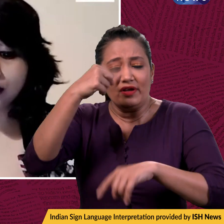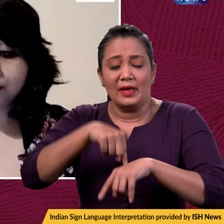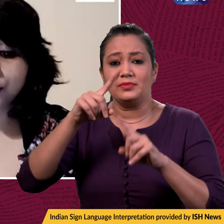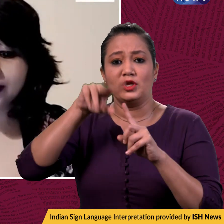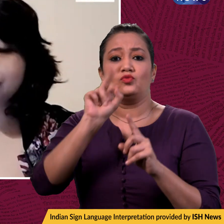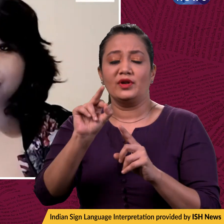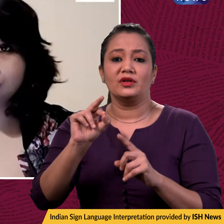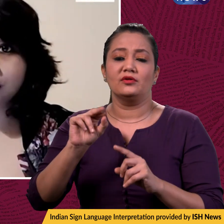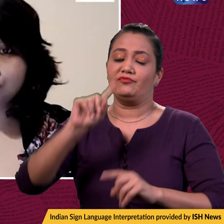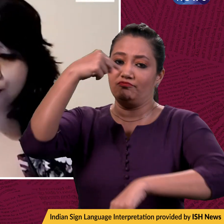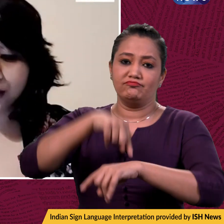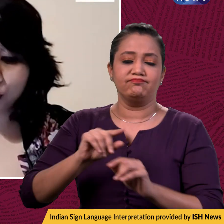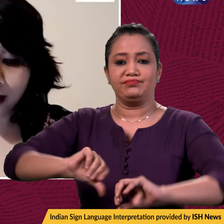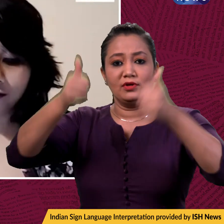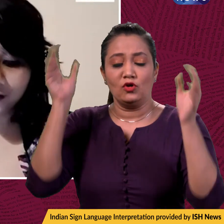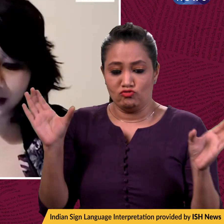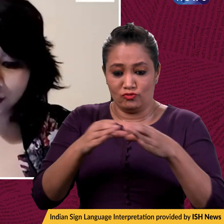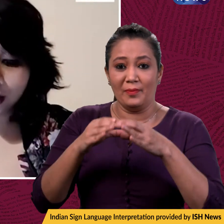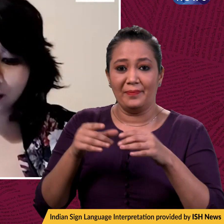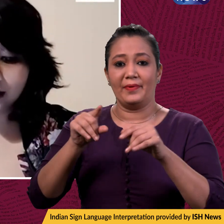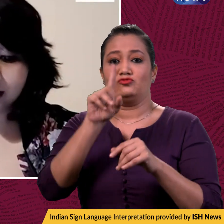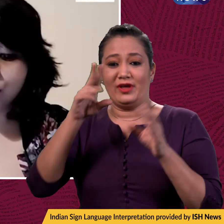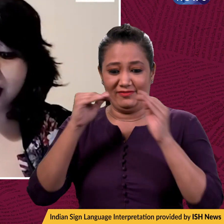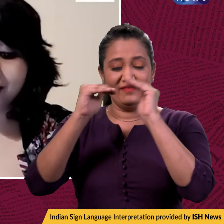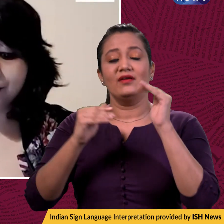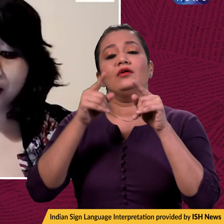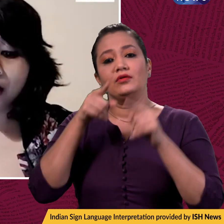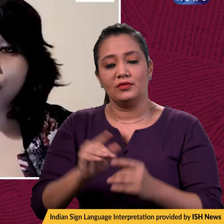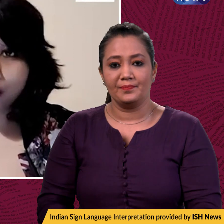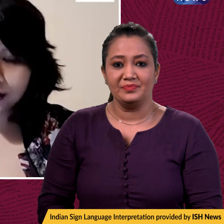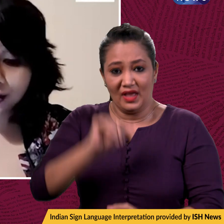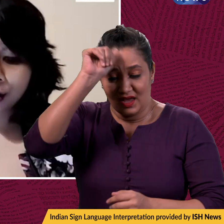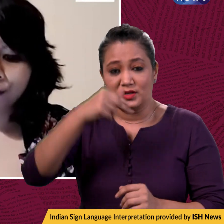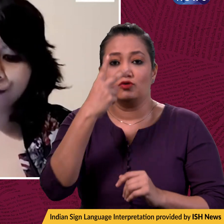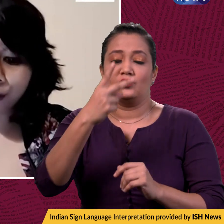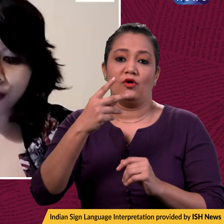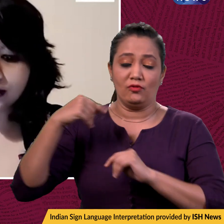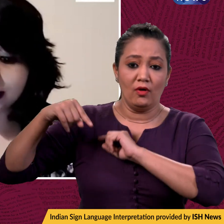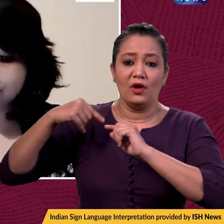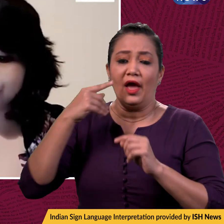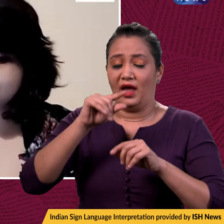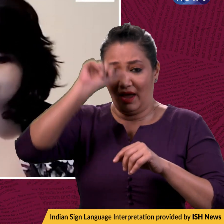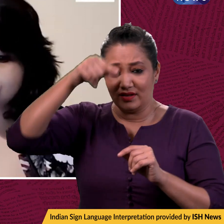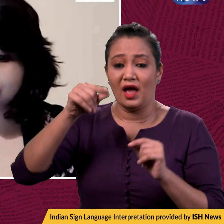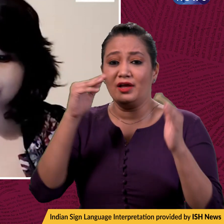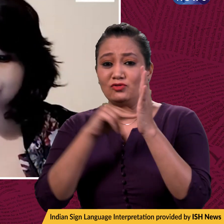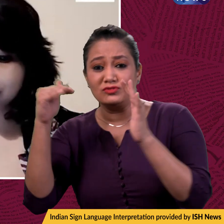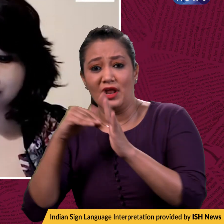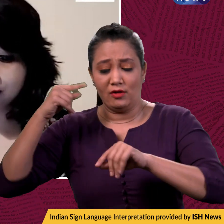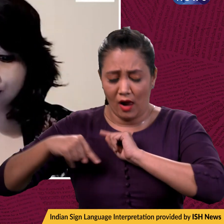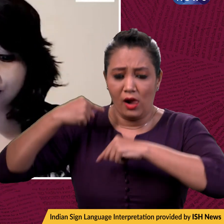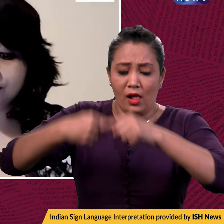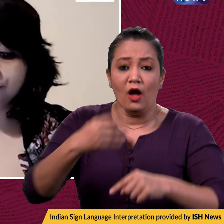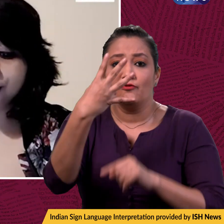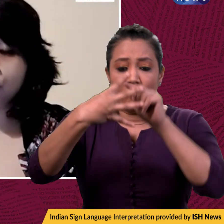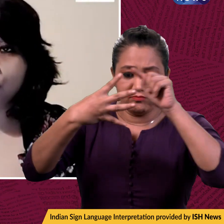T20 World Cup 2021 Super 12 stage. Now, India will have lost 4 consecutive matches against New